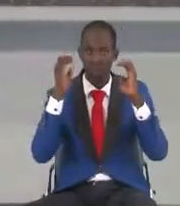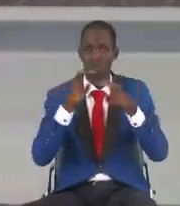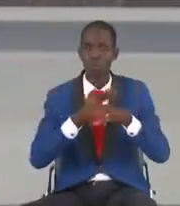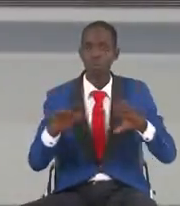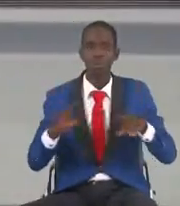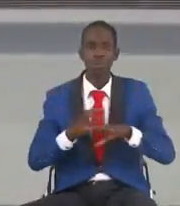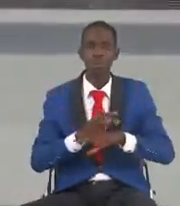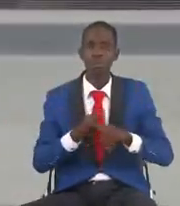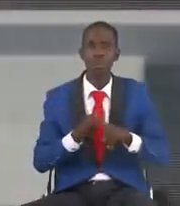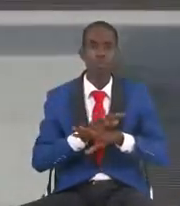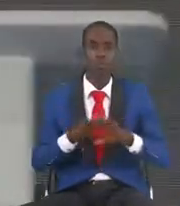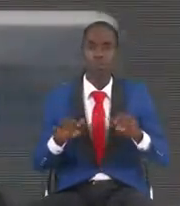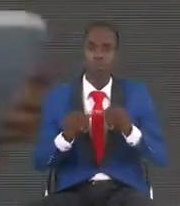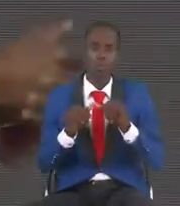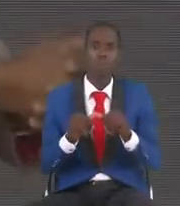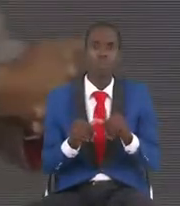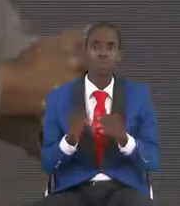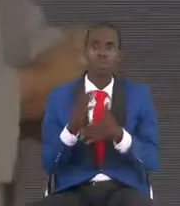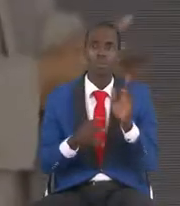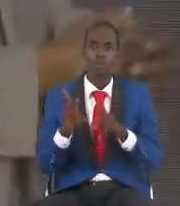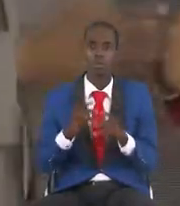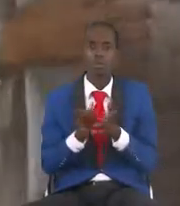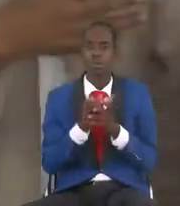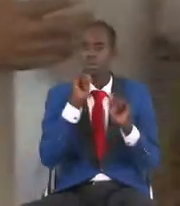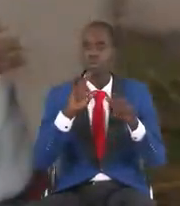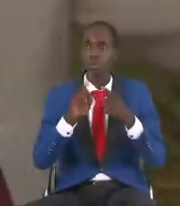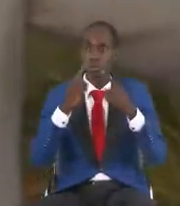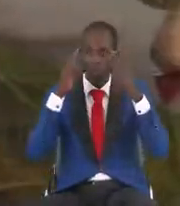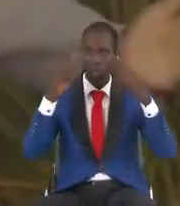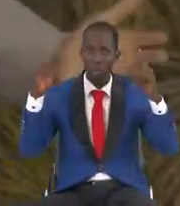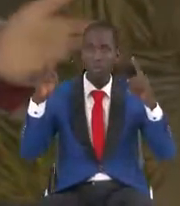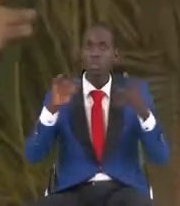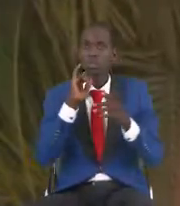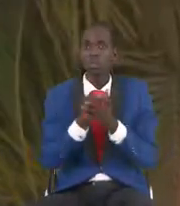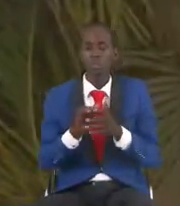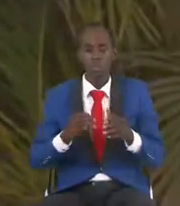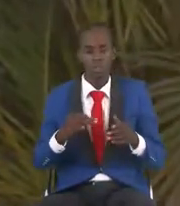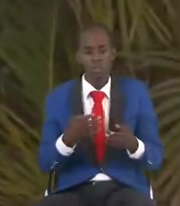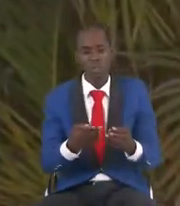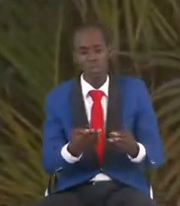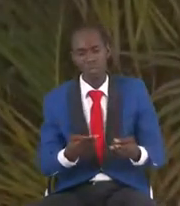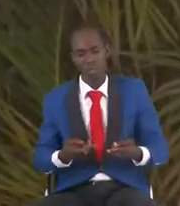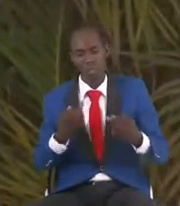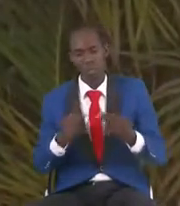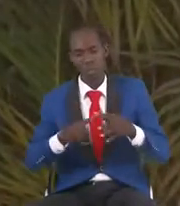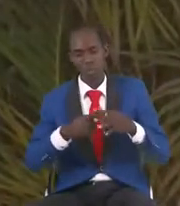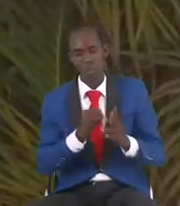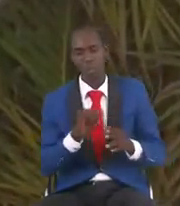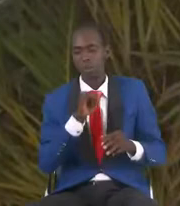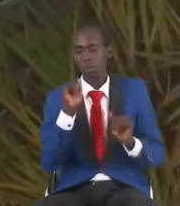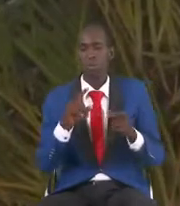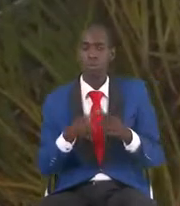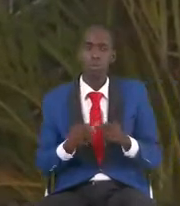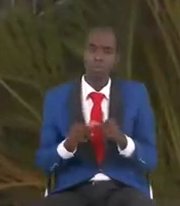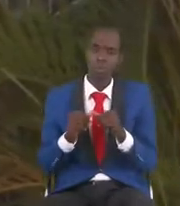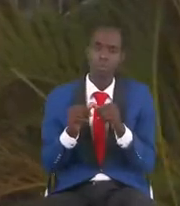with those who are not able to succeed is that they lay the foundation, but they are not able to continue. And